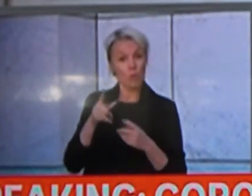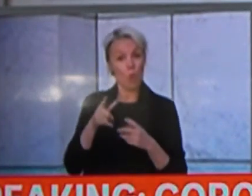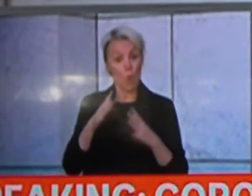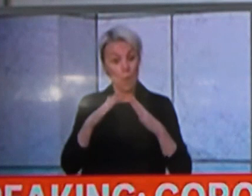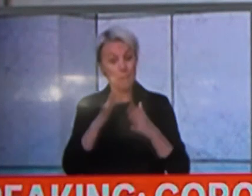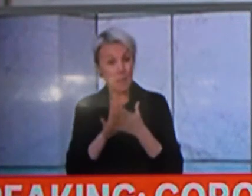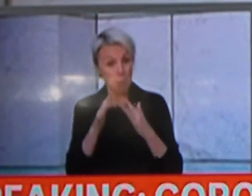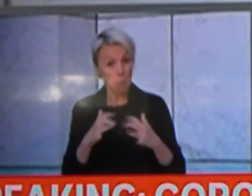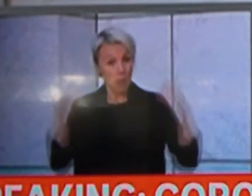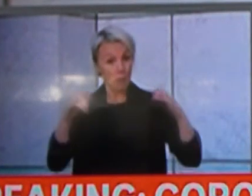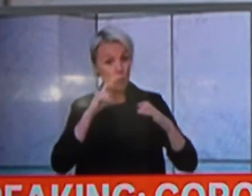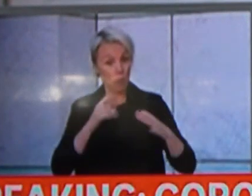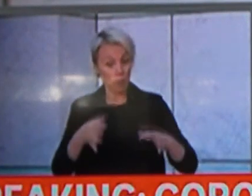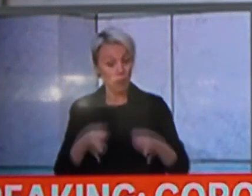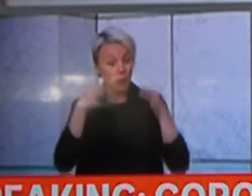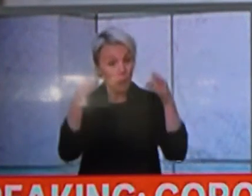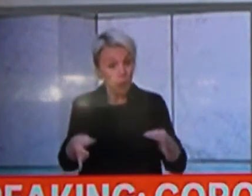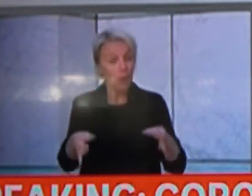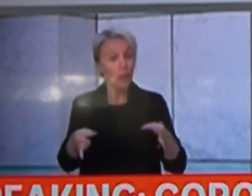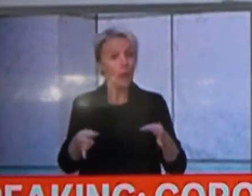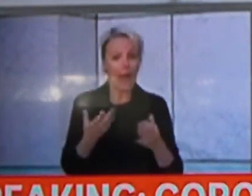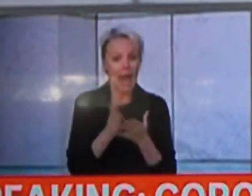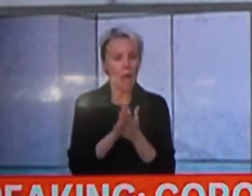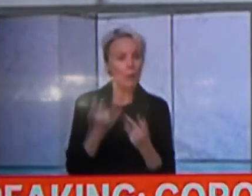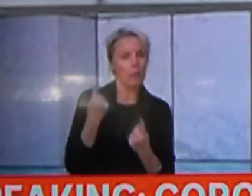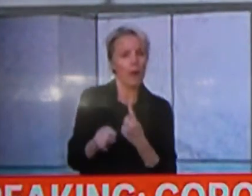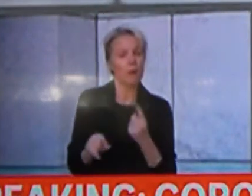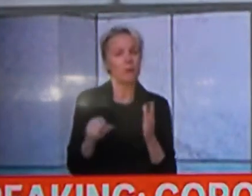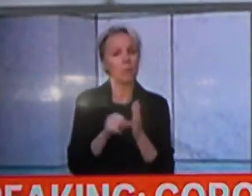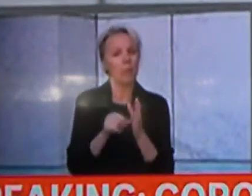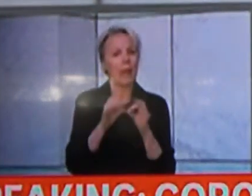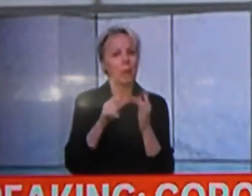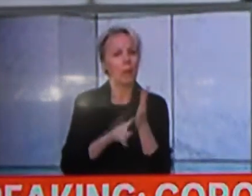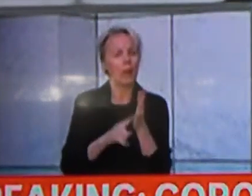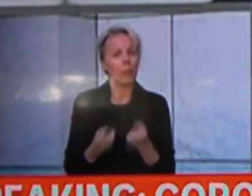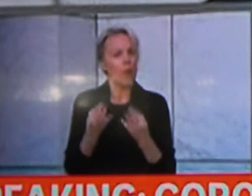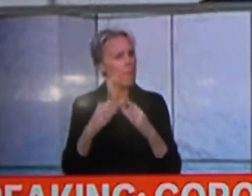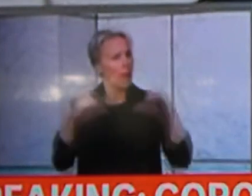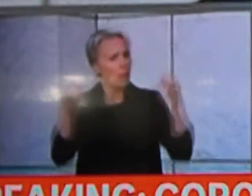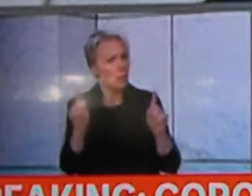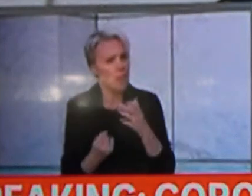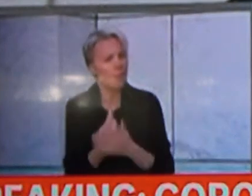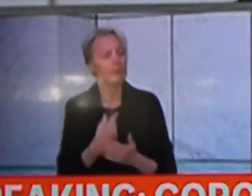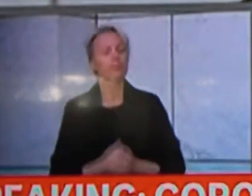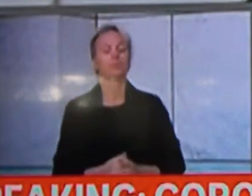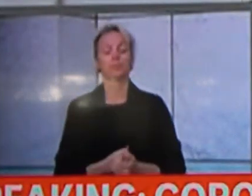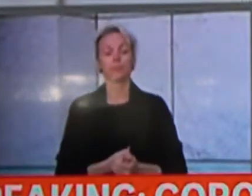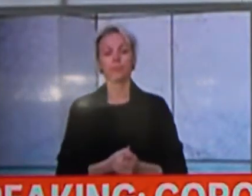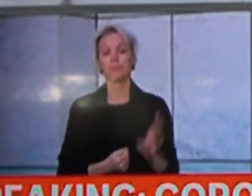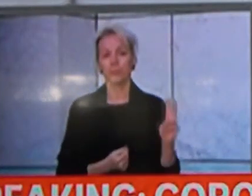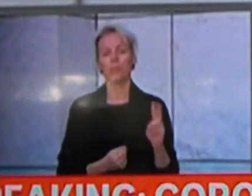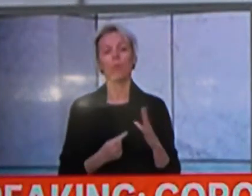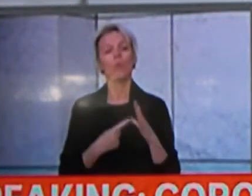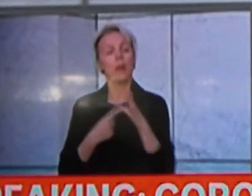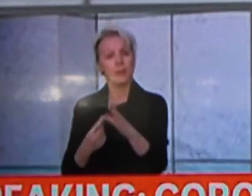won't go ahead, and will that have to be passed on Monday as well? I'll probably deal with both of you, and Josh can add to both of them. What we're saying is